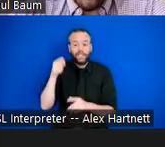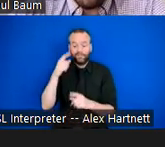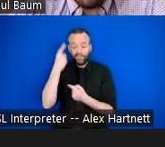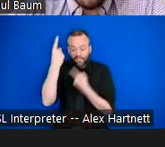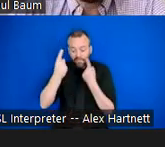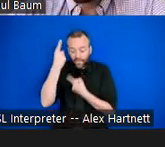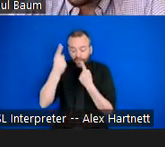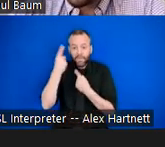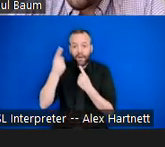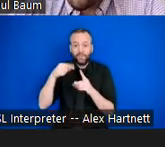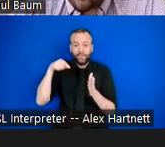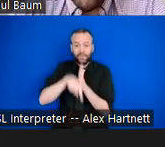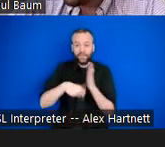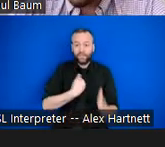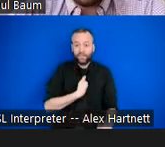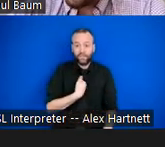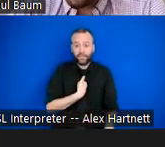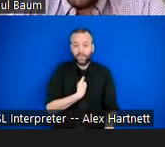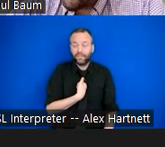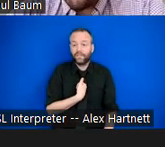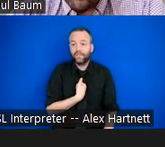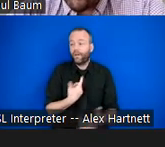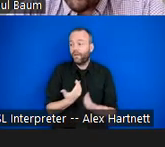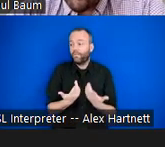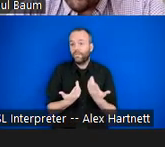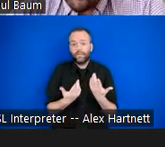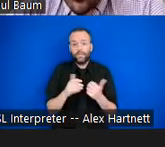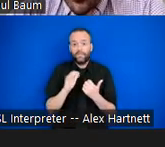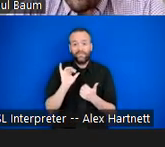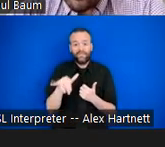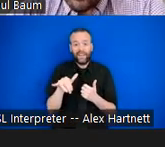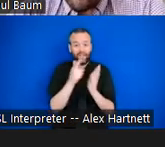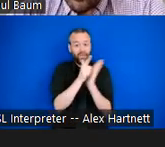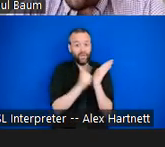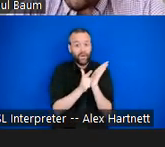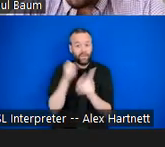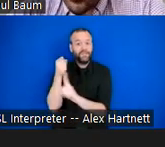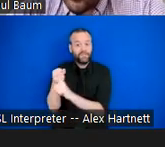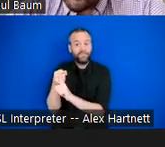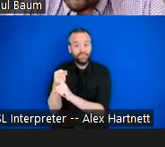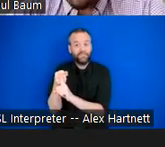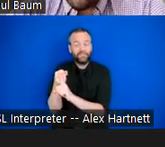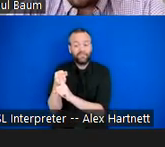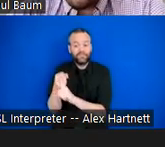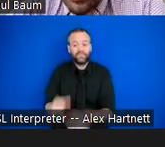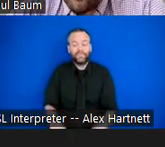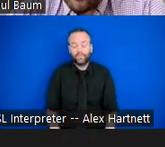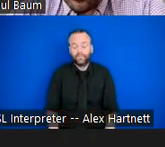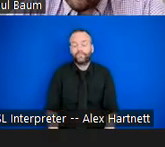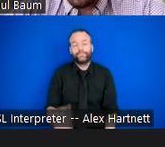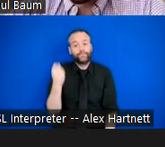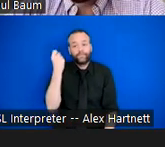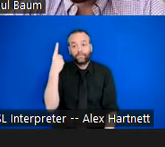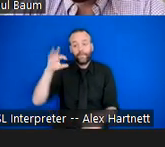And I know we have an election coming up. I'm not gonna tell y'all how to vote. I'm gonna say, think about the lives, think about the